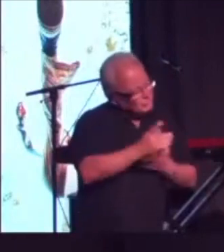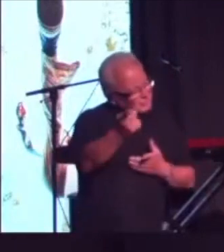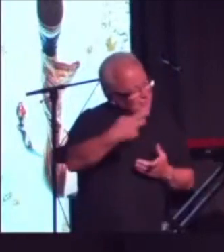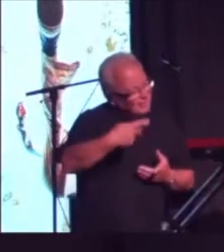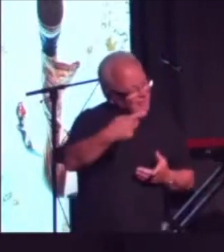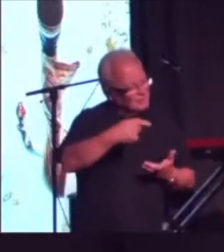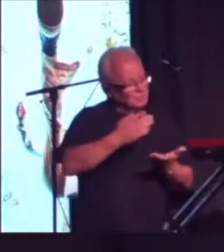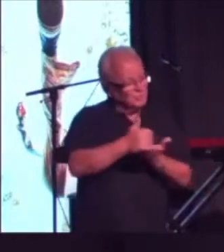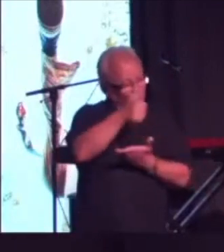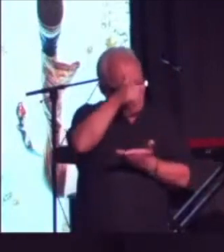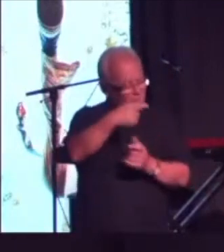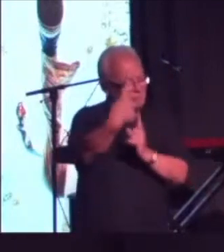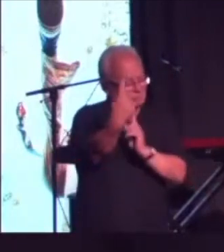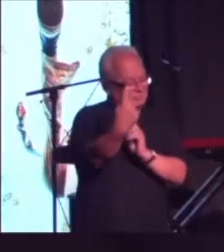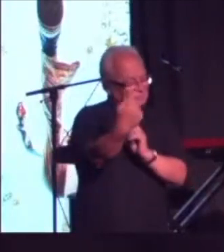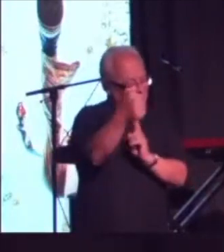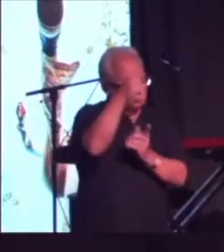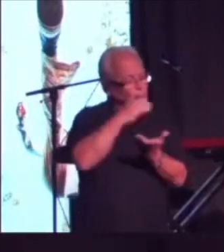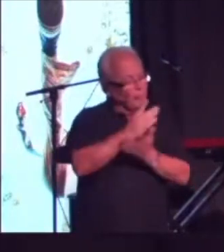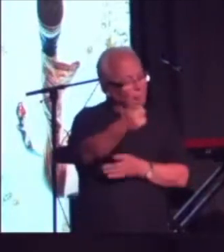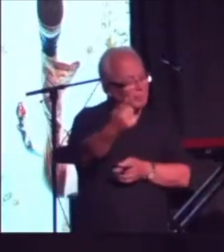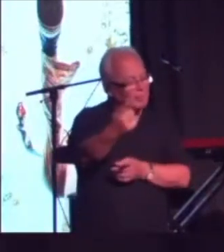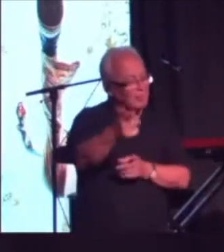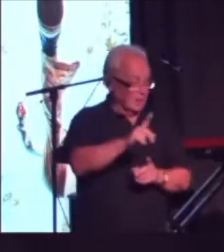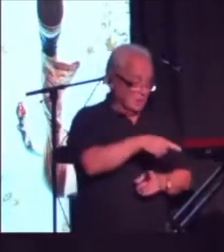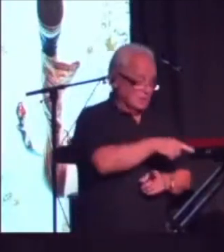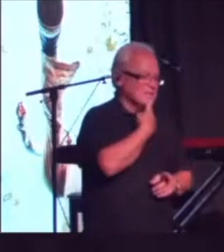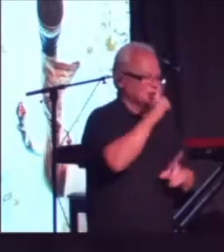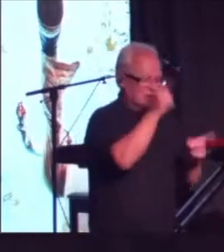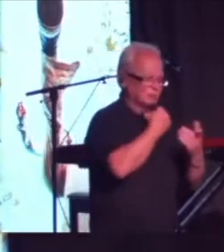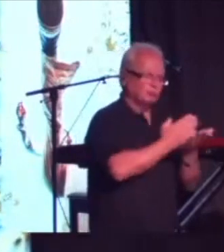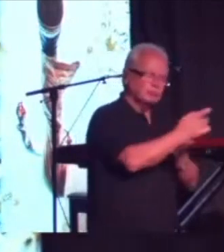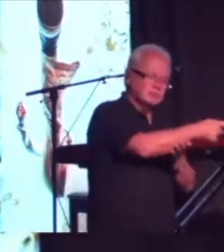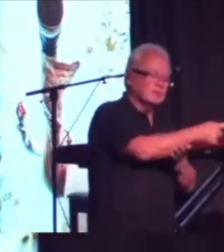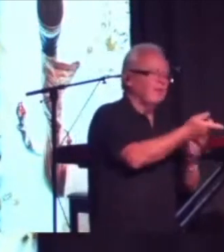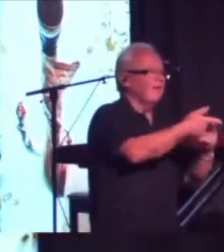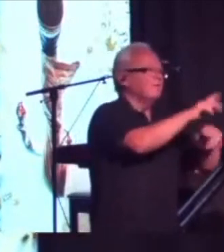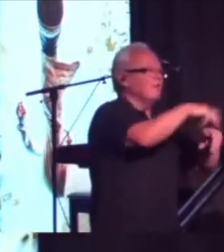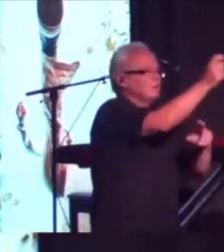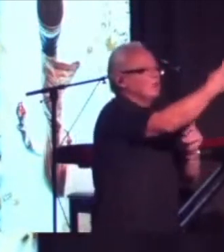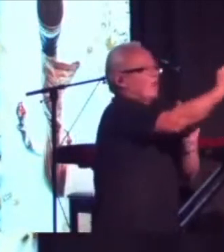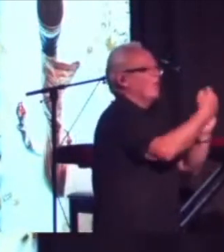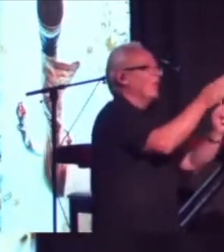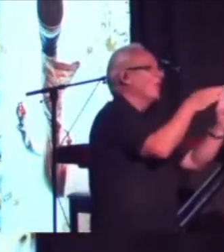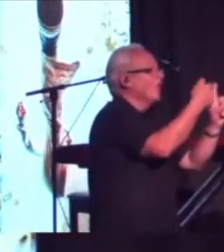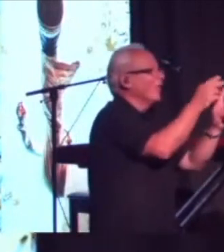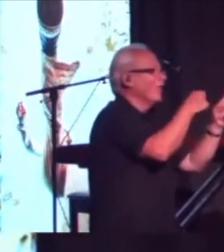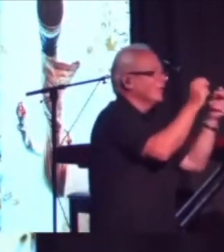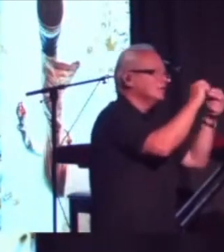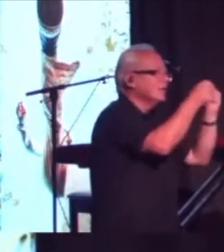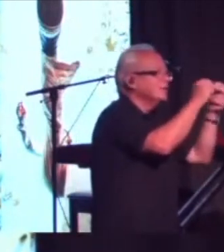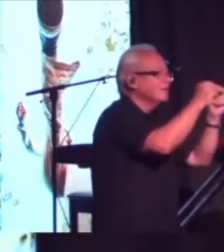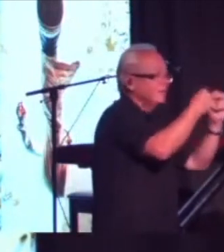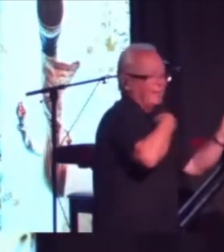those wounds. He says what you shouldn't trust is the multiplication of kisses. Or I